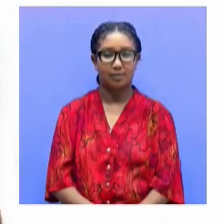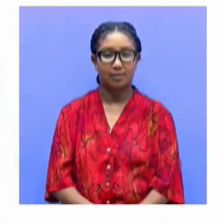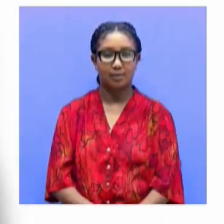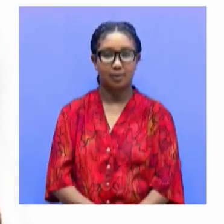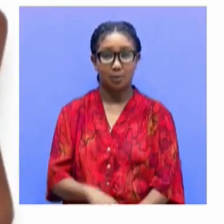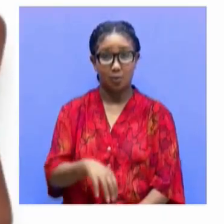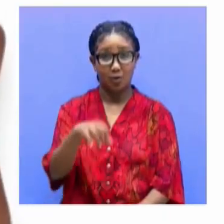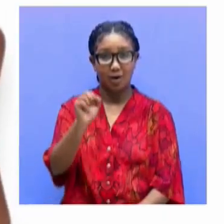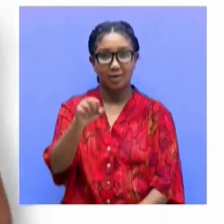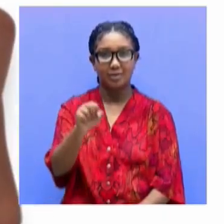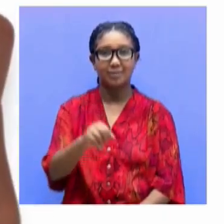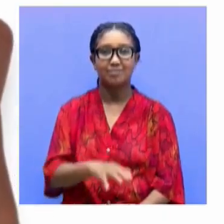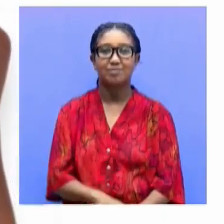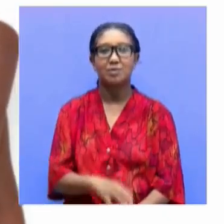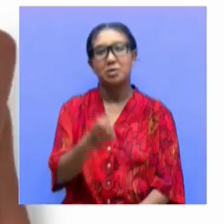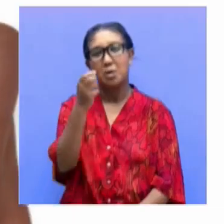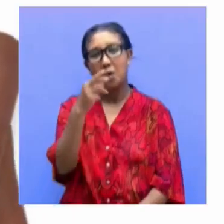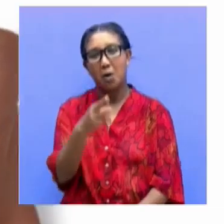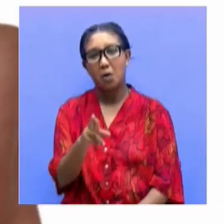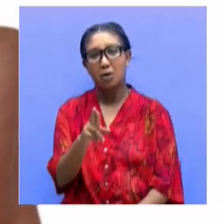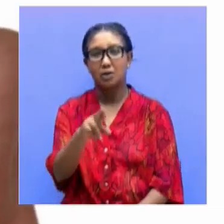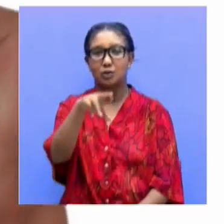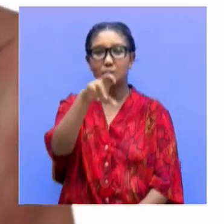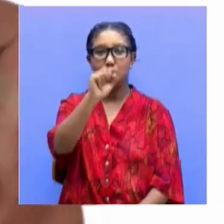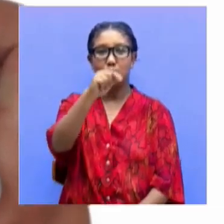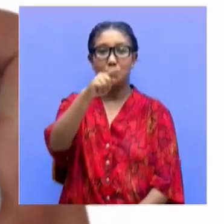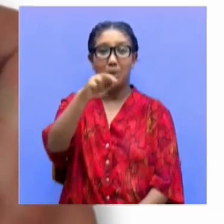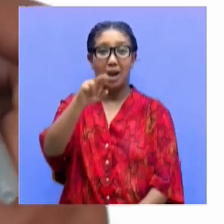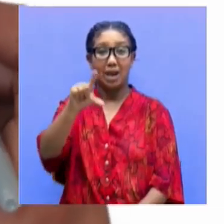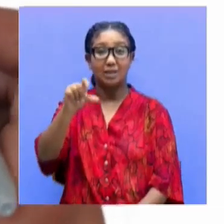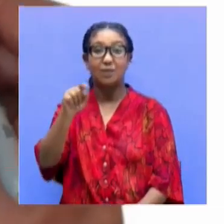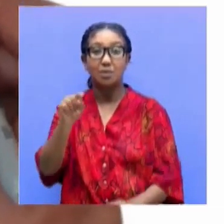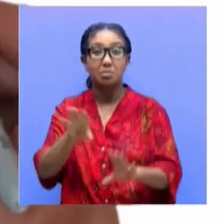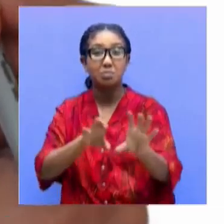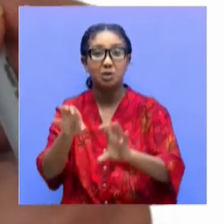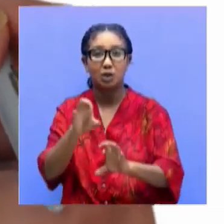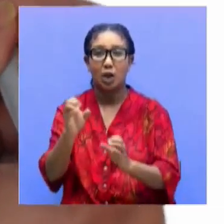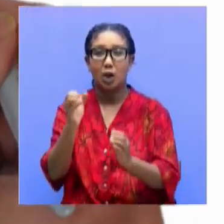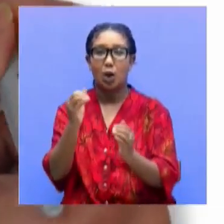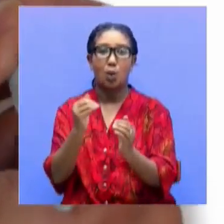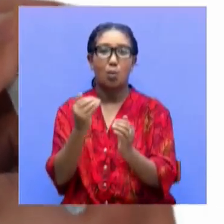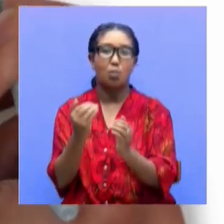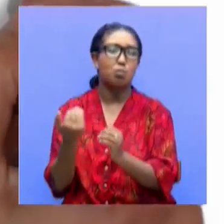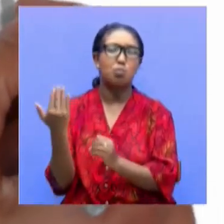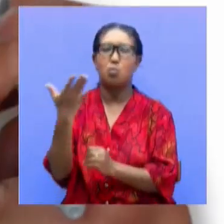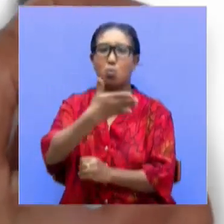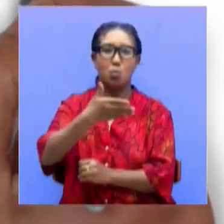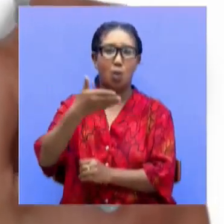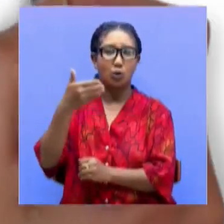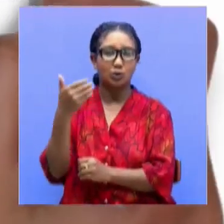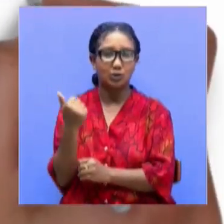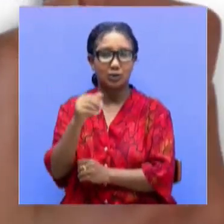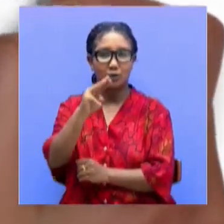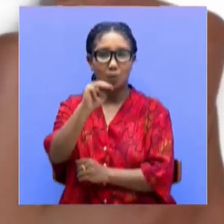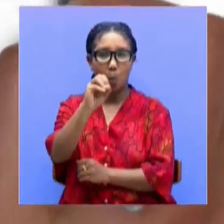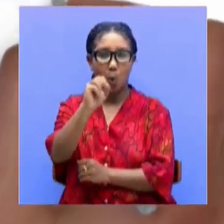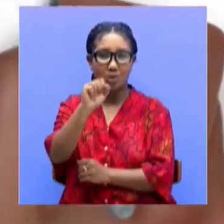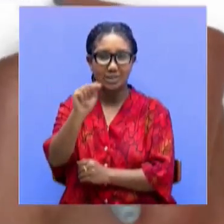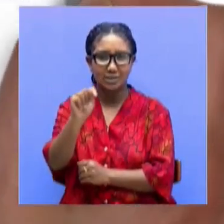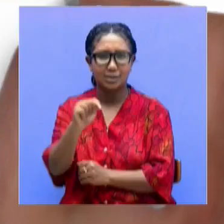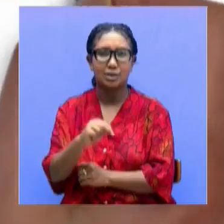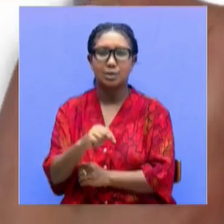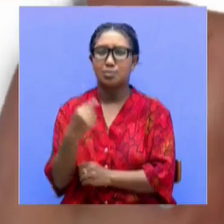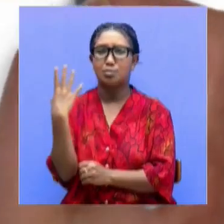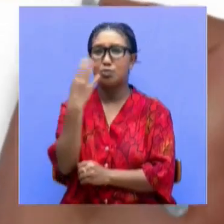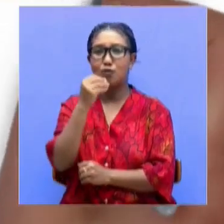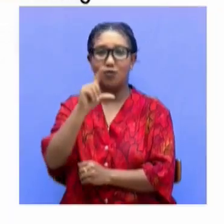All right? Or in the superlative case, we say most beautifully. Most